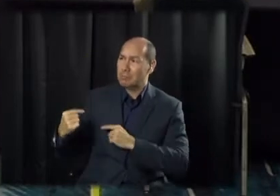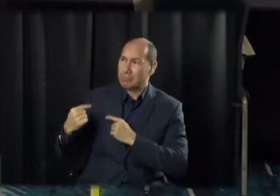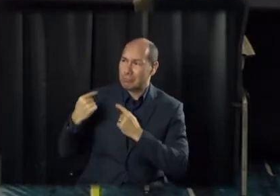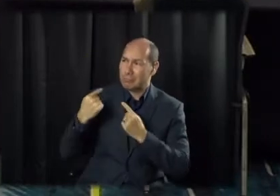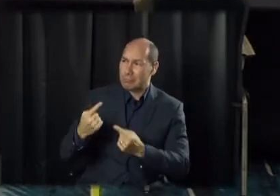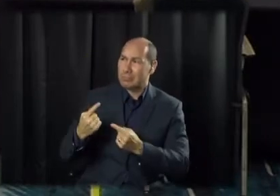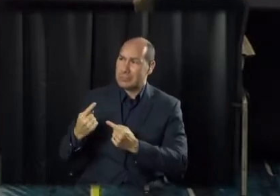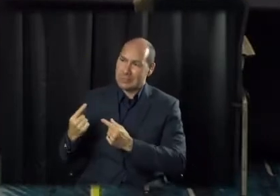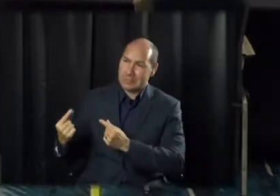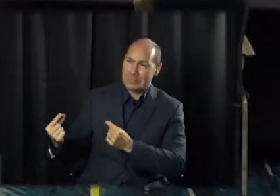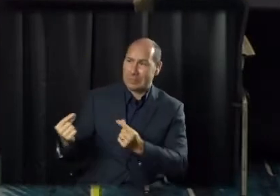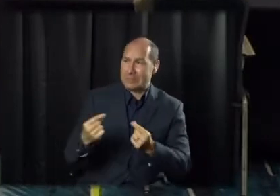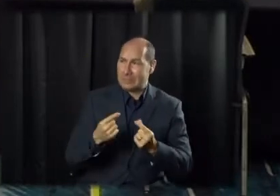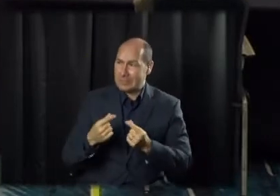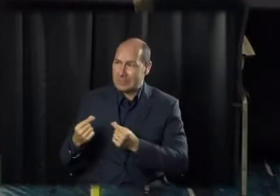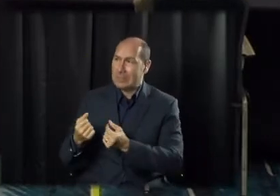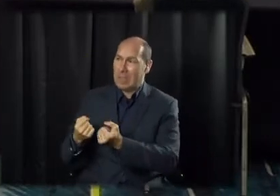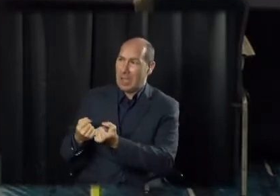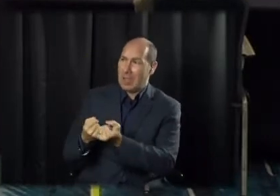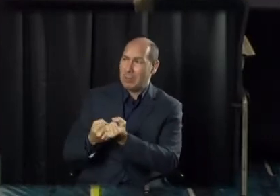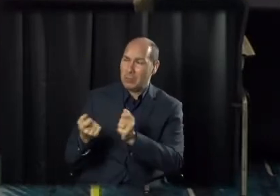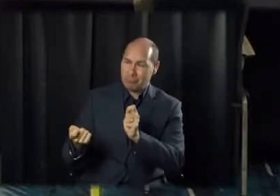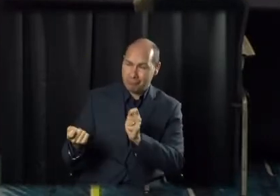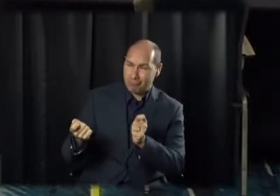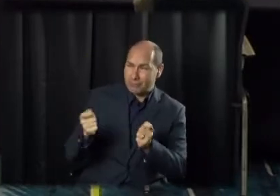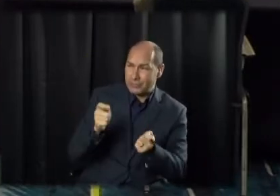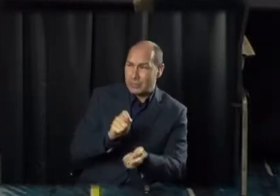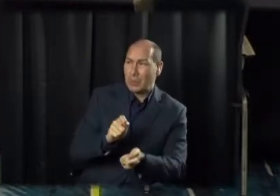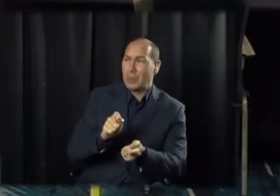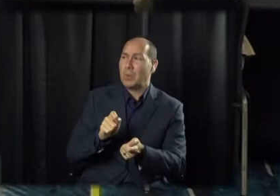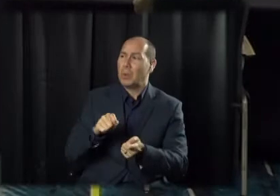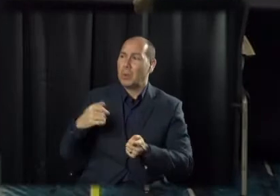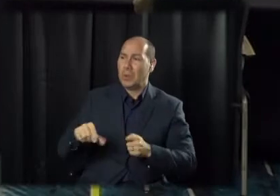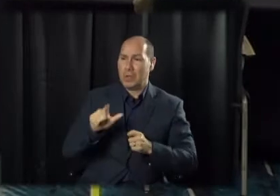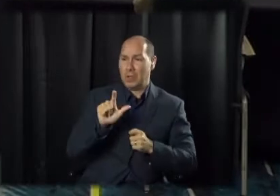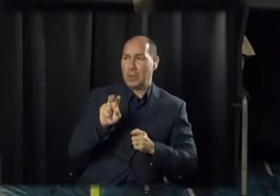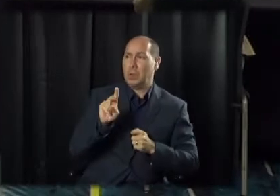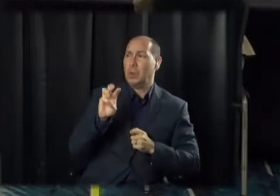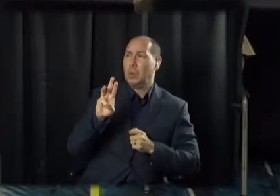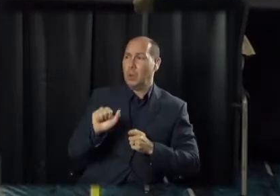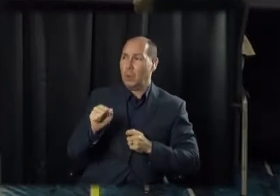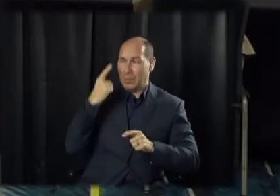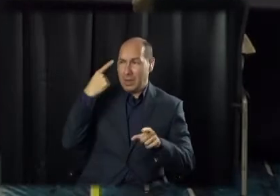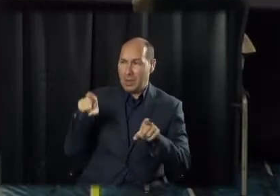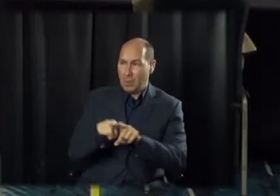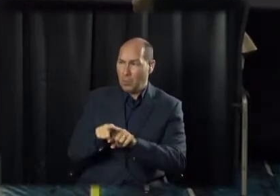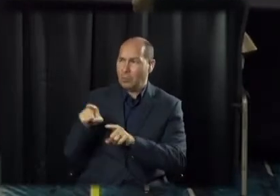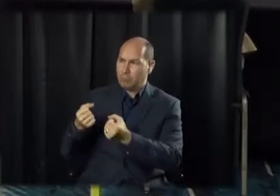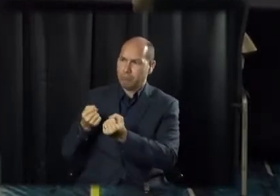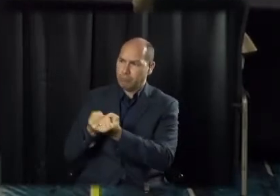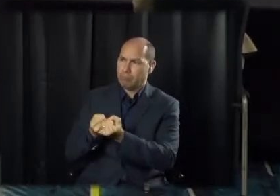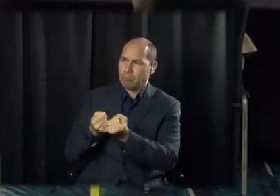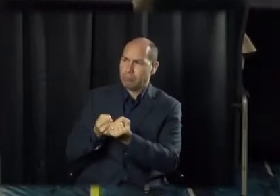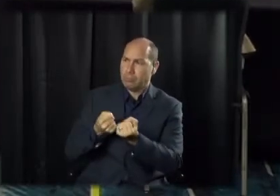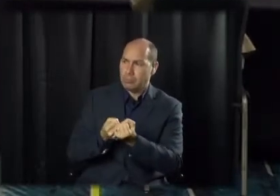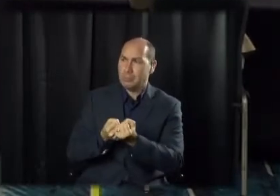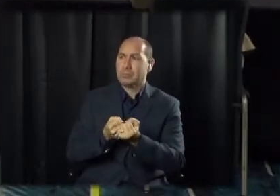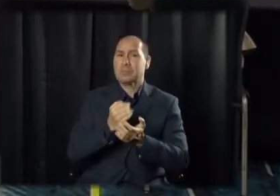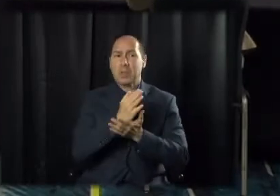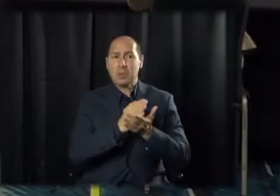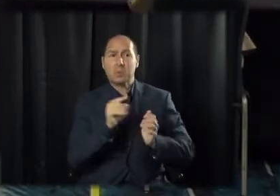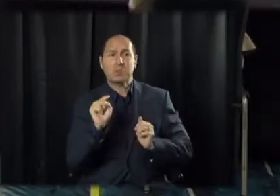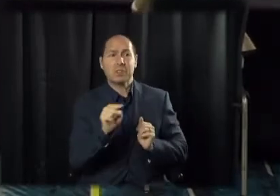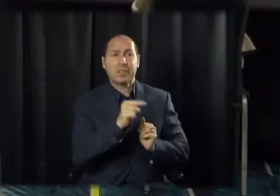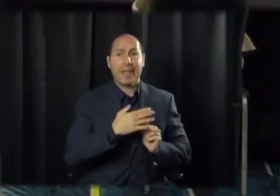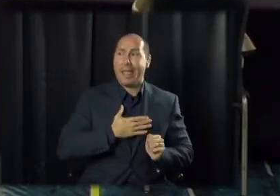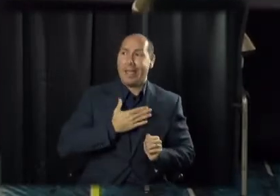make transformation possible, for your consistent support of the LUMA agreement, which some people are not happy